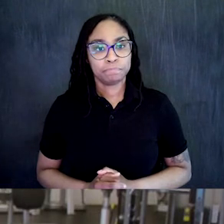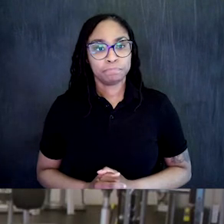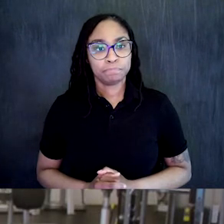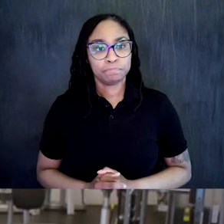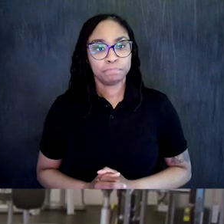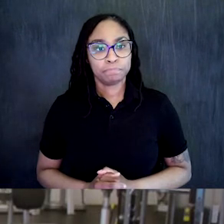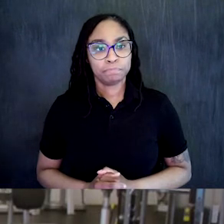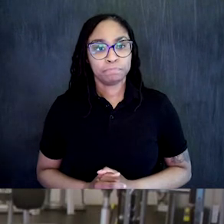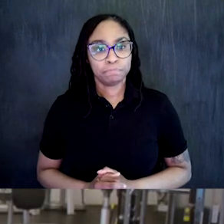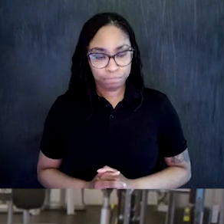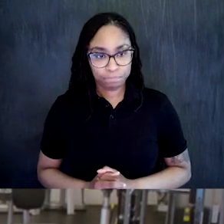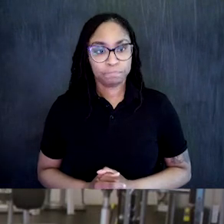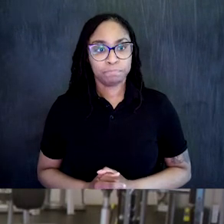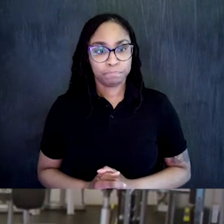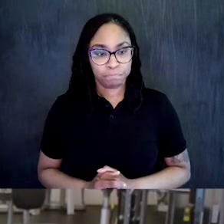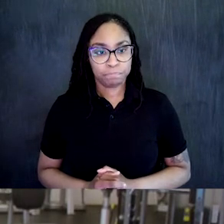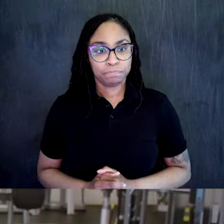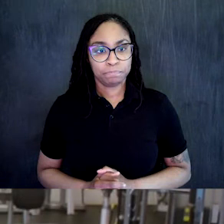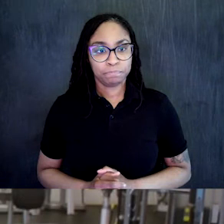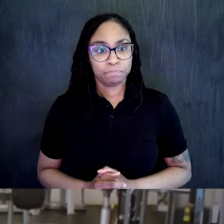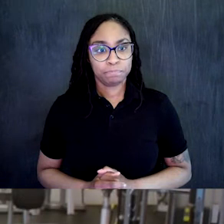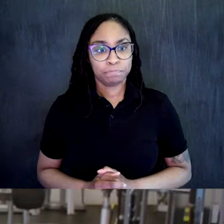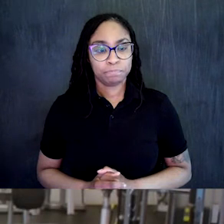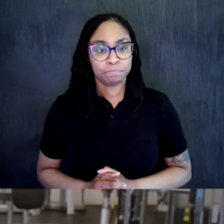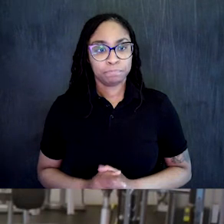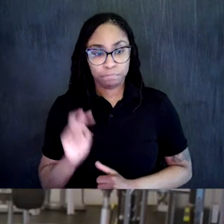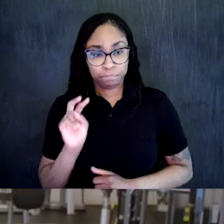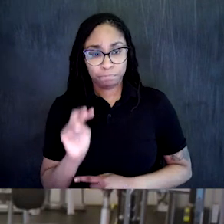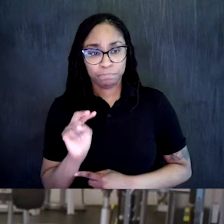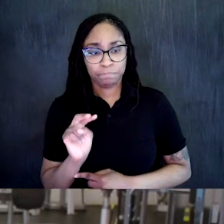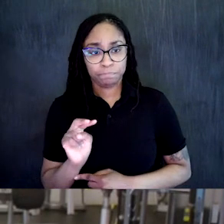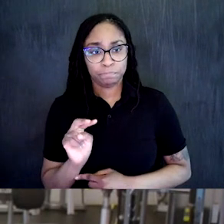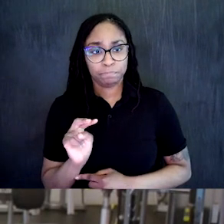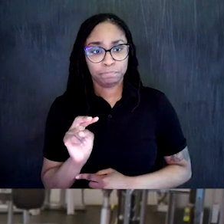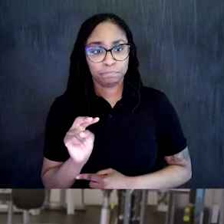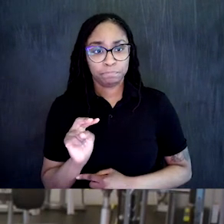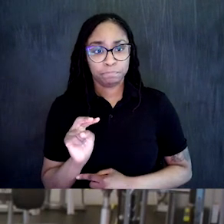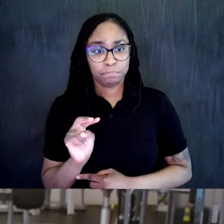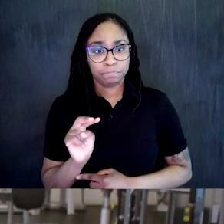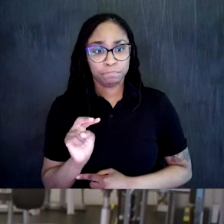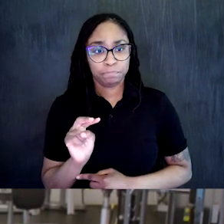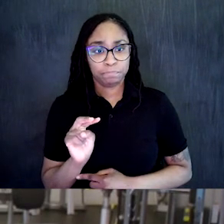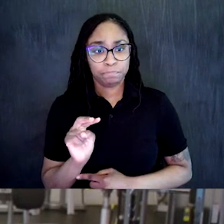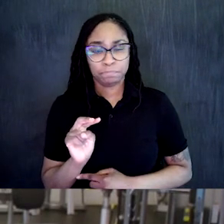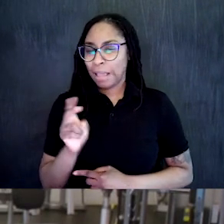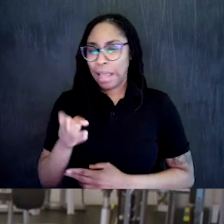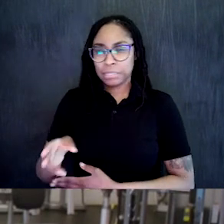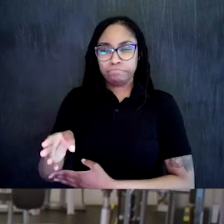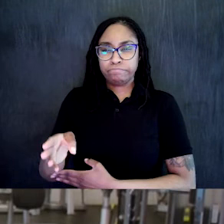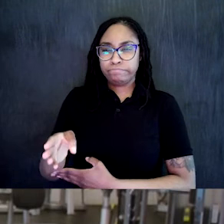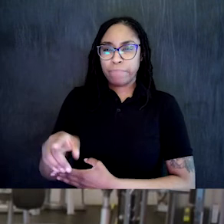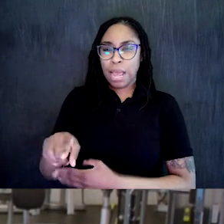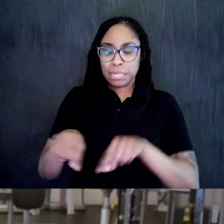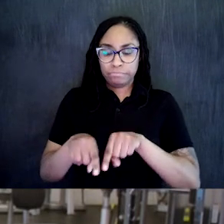and then gently we're gonna raise the leg, trying to keep this knee nice and straight. If you want to add a little bit more, what you can do is